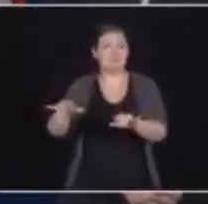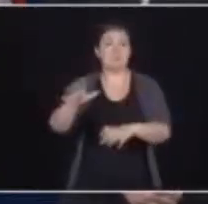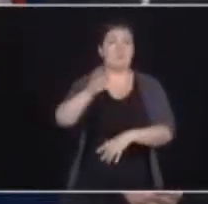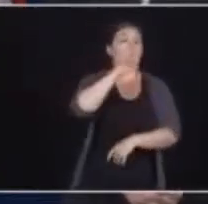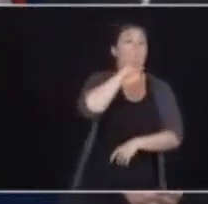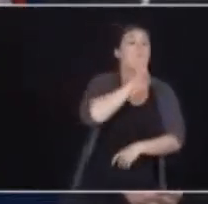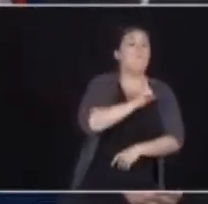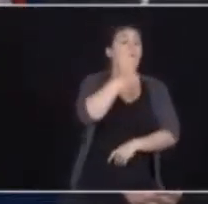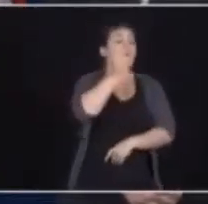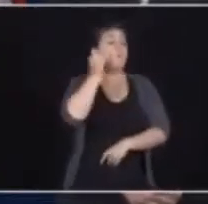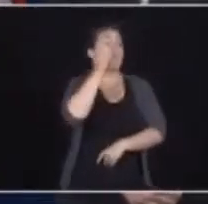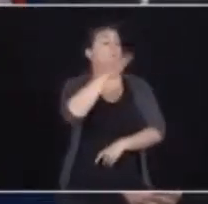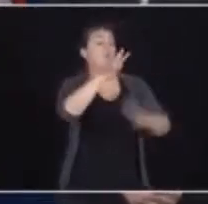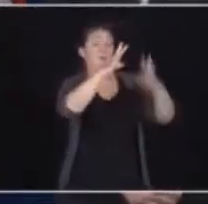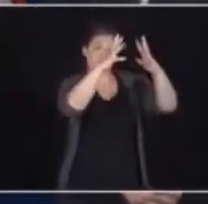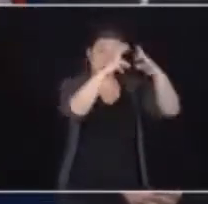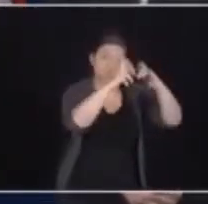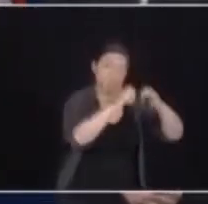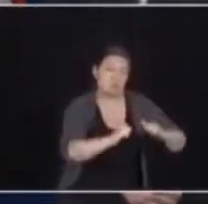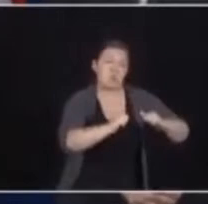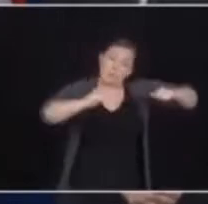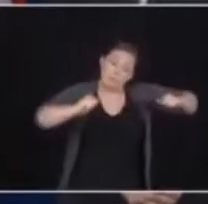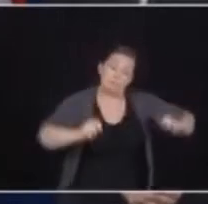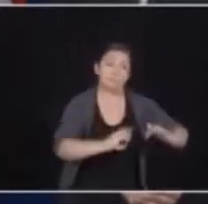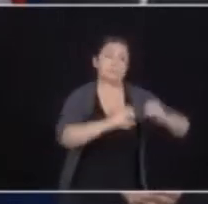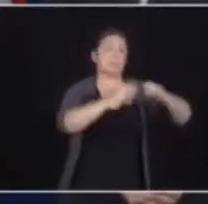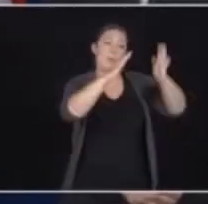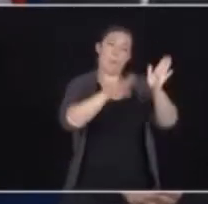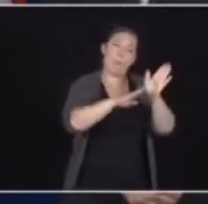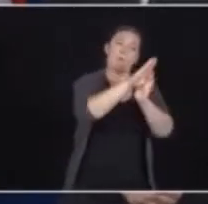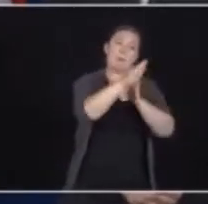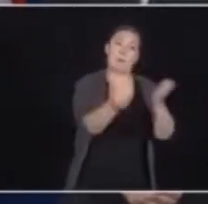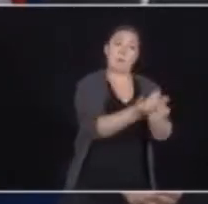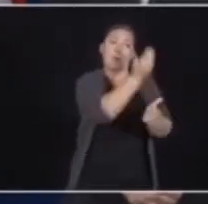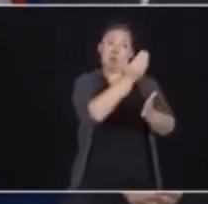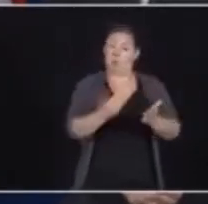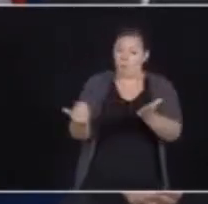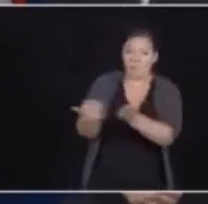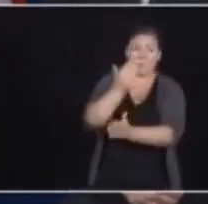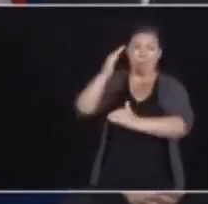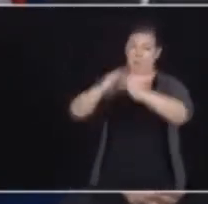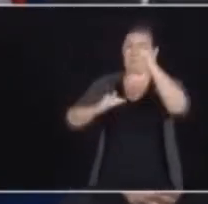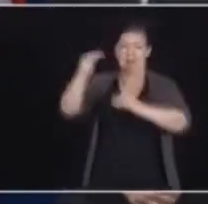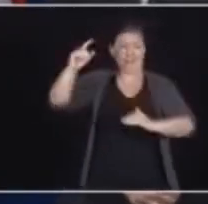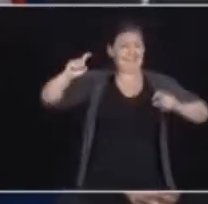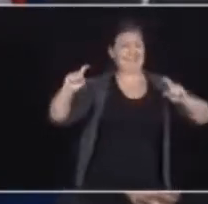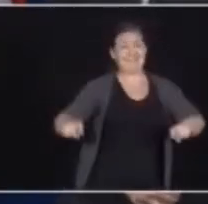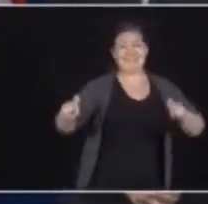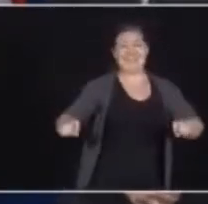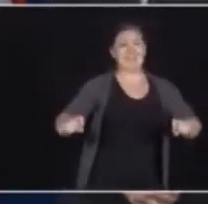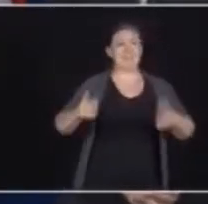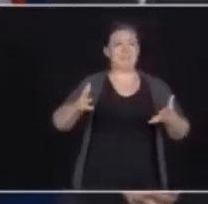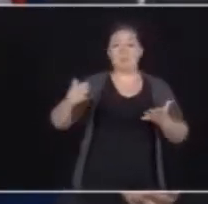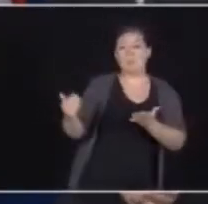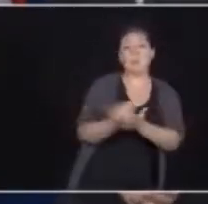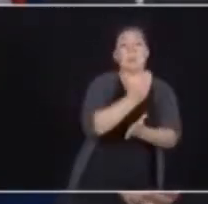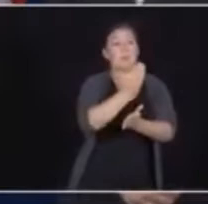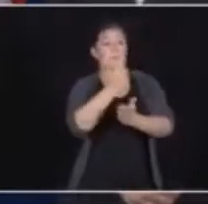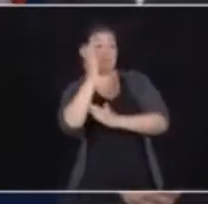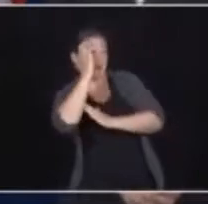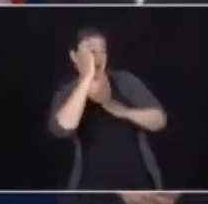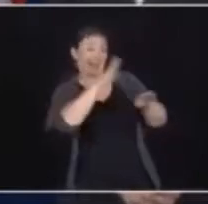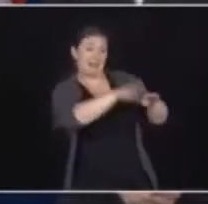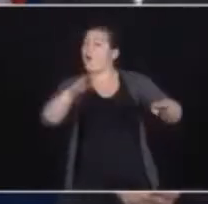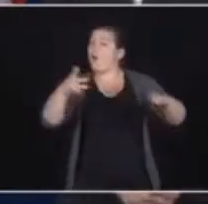we need to build new ones. We need thousands of new long-term care beds, and we need them fast. When it comes